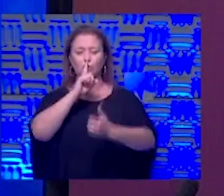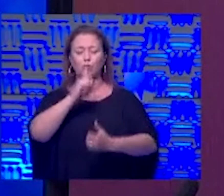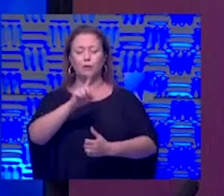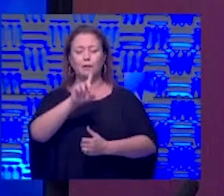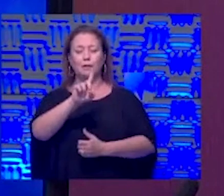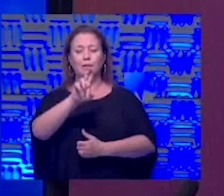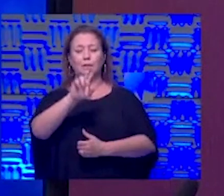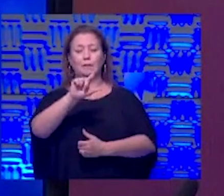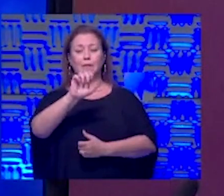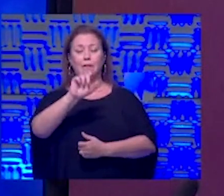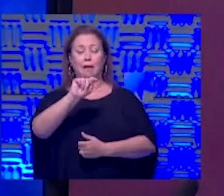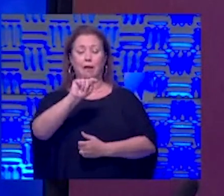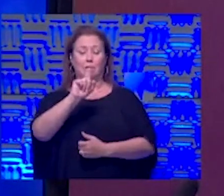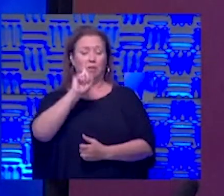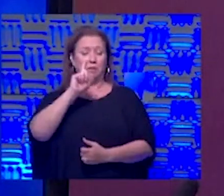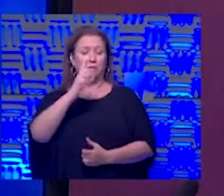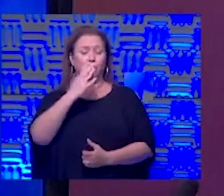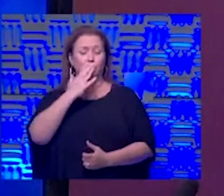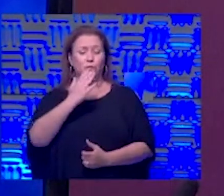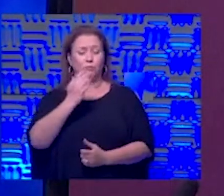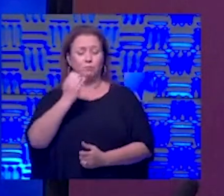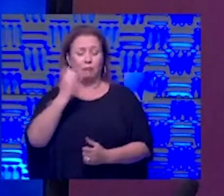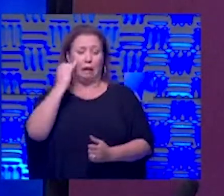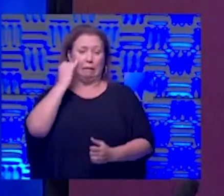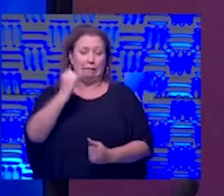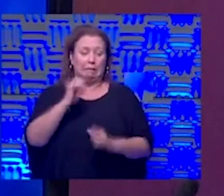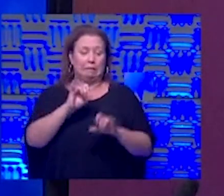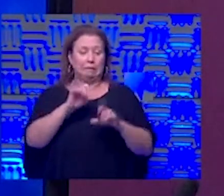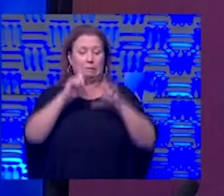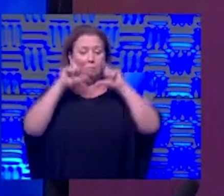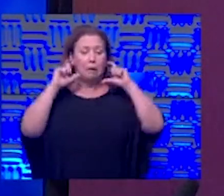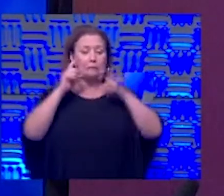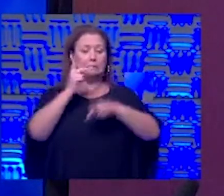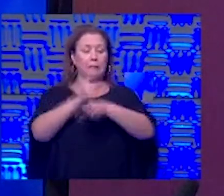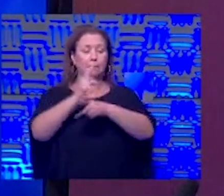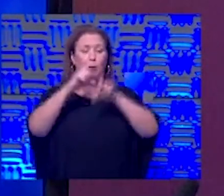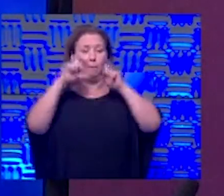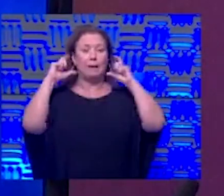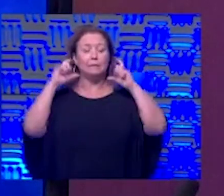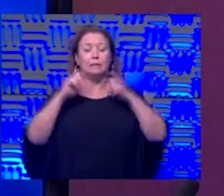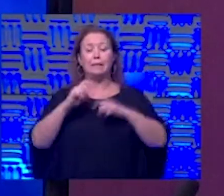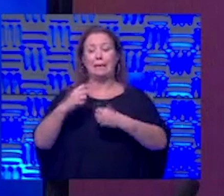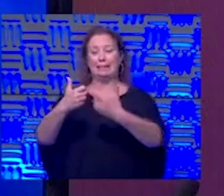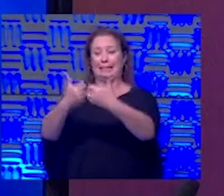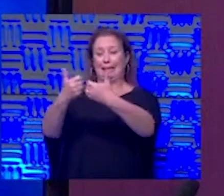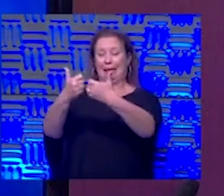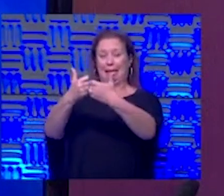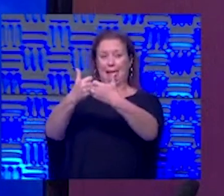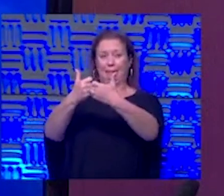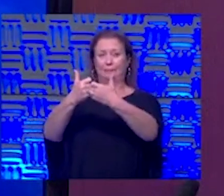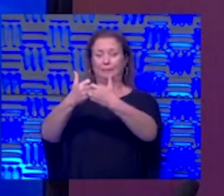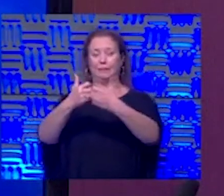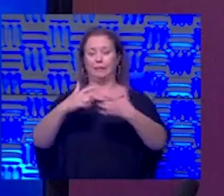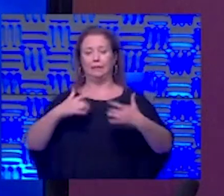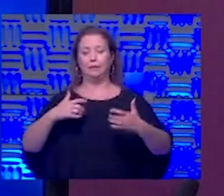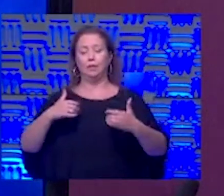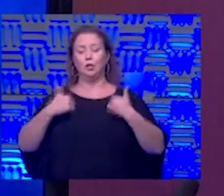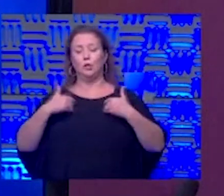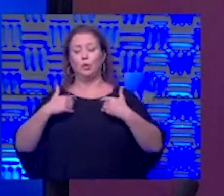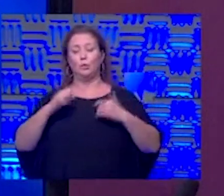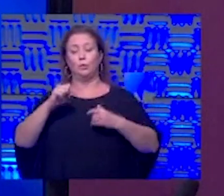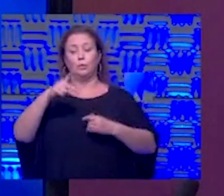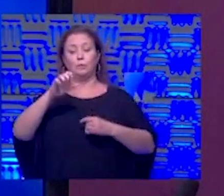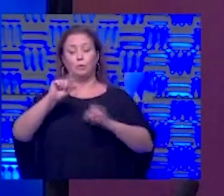in the dugout is a pretty reasonable idea. Again, most of at these games, youth sports as they go